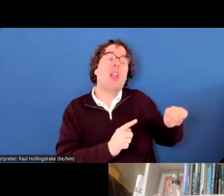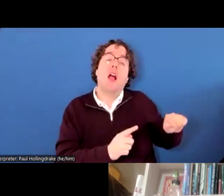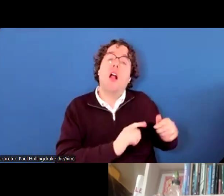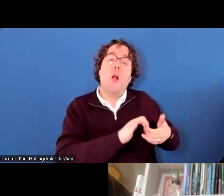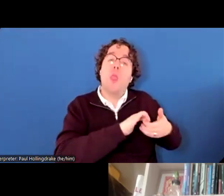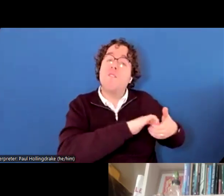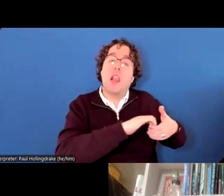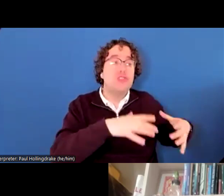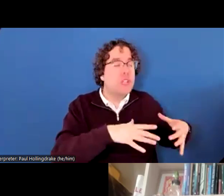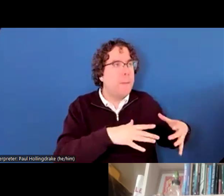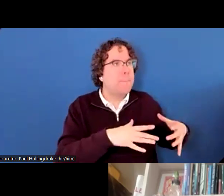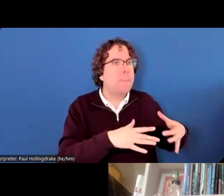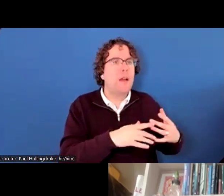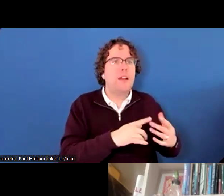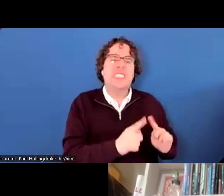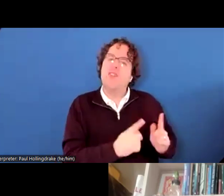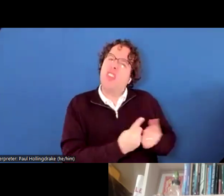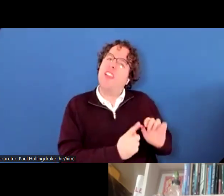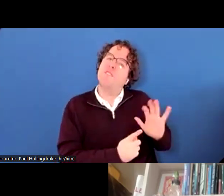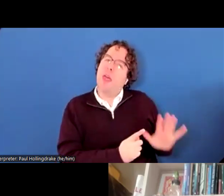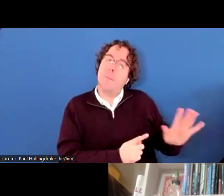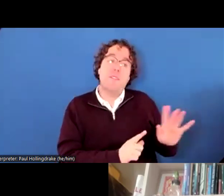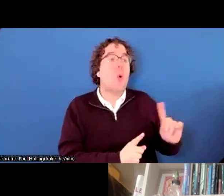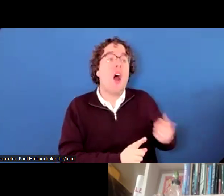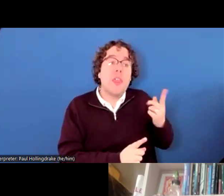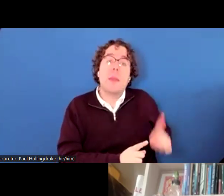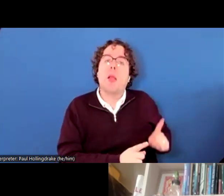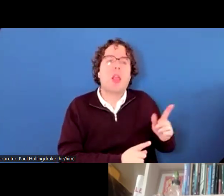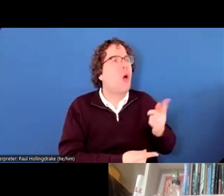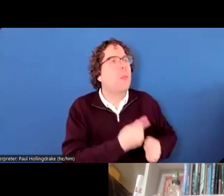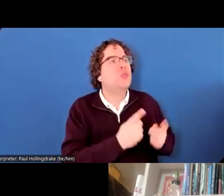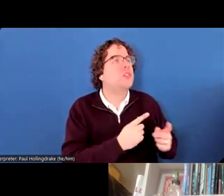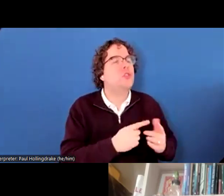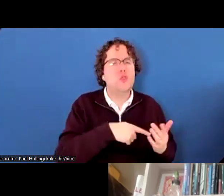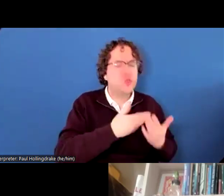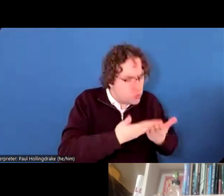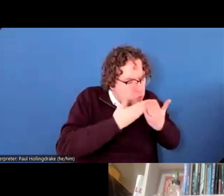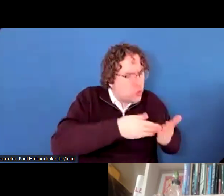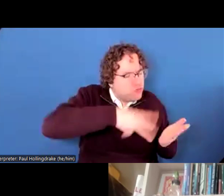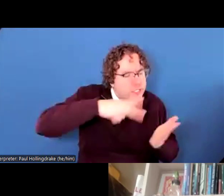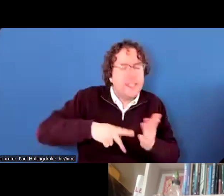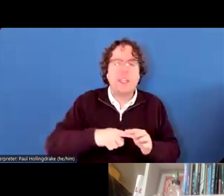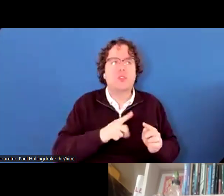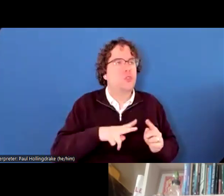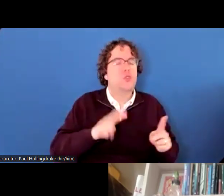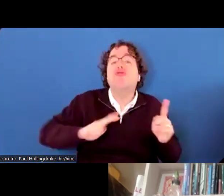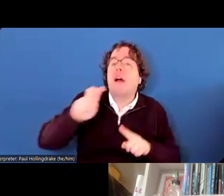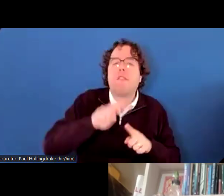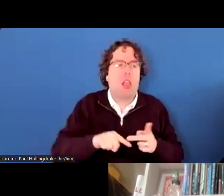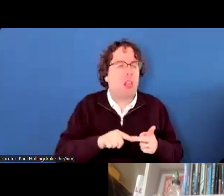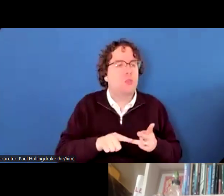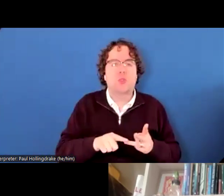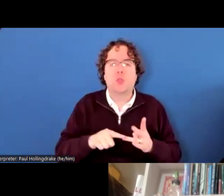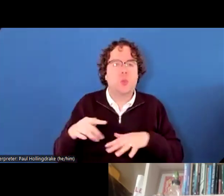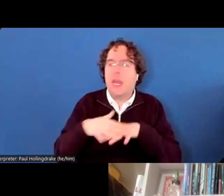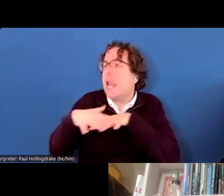about the cohort. For some people, it was the opportunity to read, to travel, to network. And sometimes I was like, oh, people